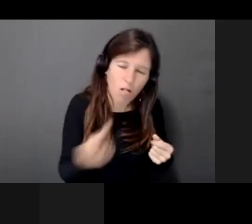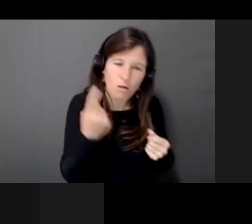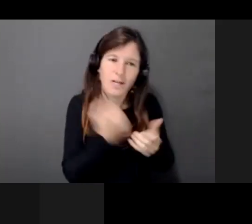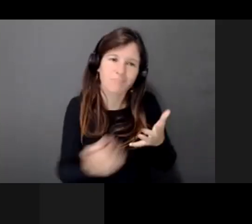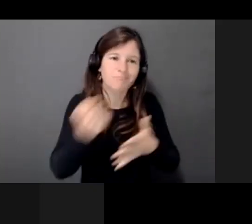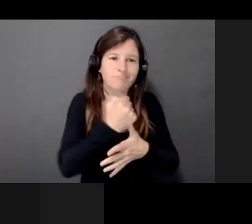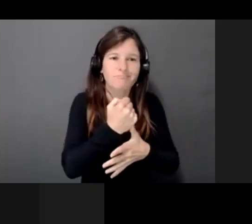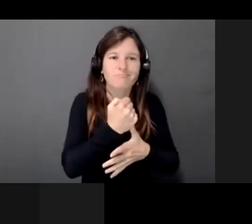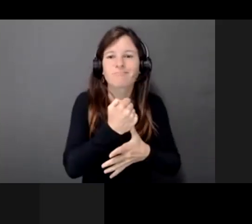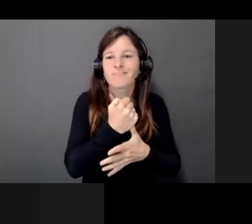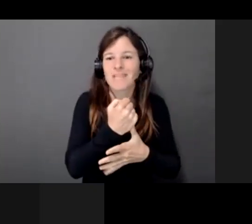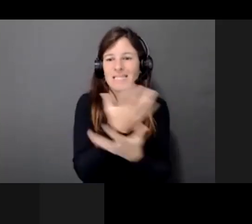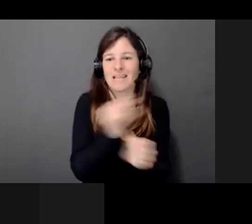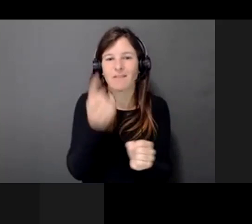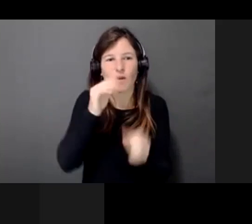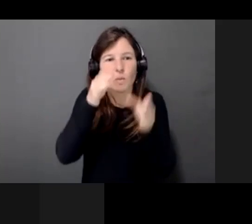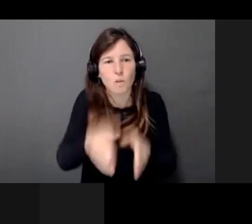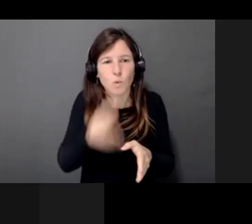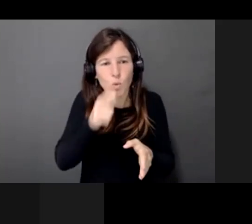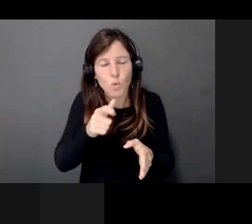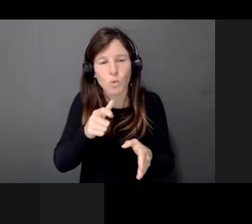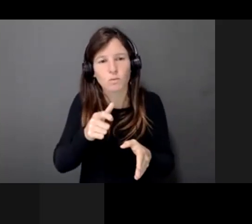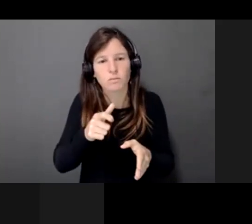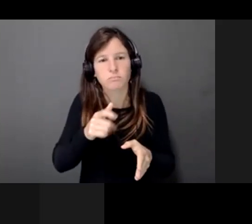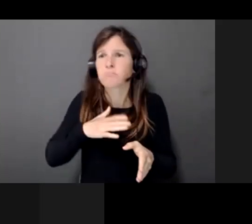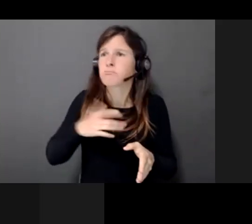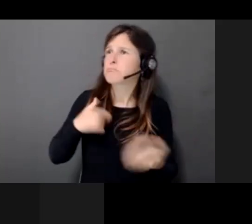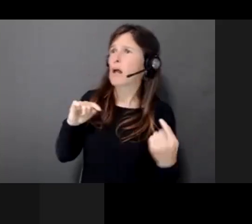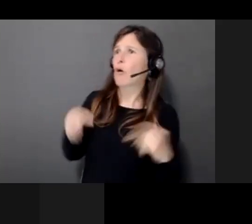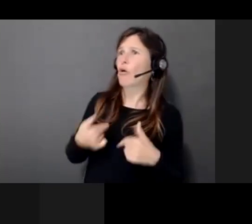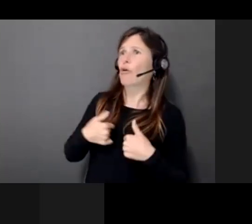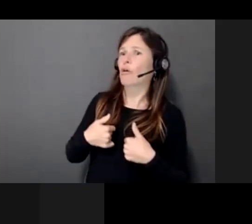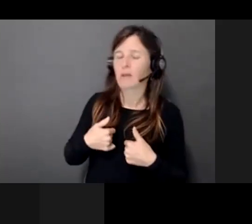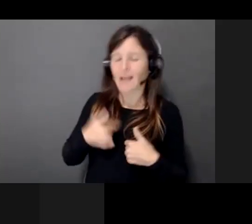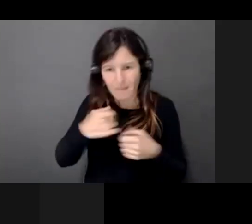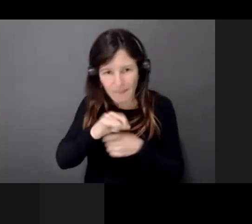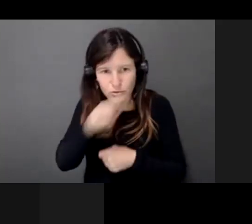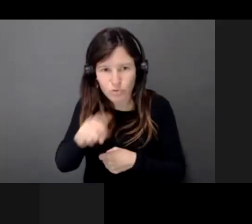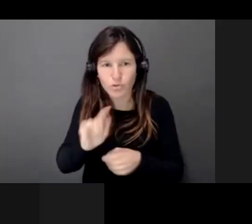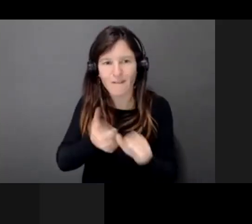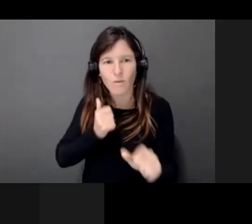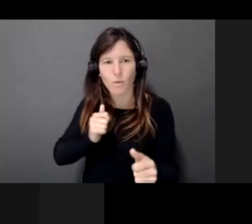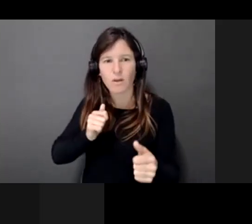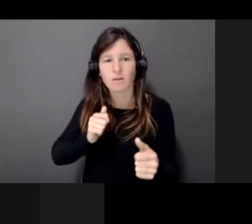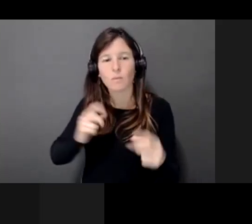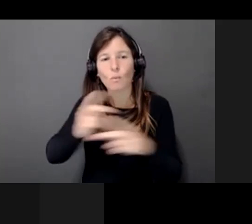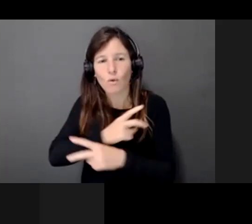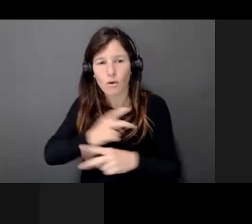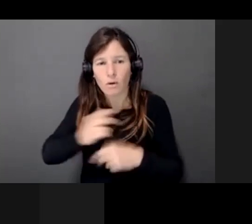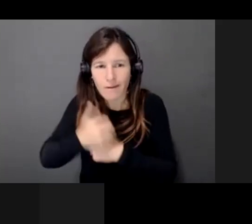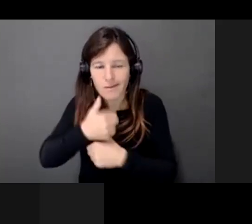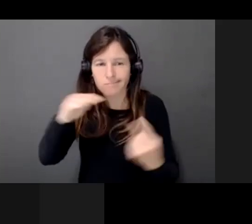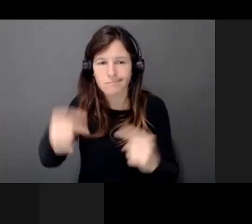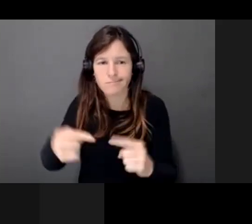necessary to ensure that this person is not seriously injured? Okay, next question, Jason.